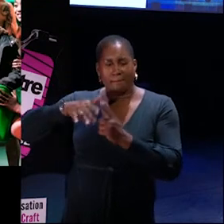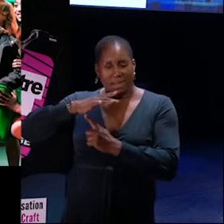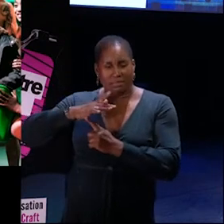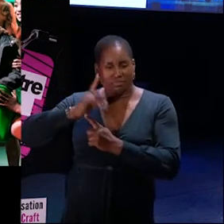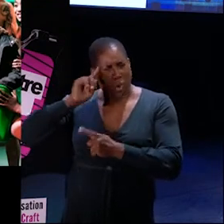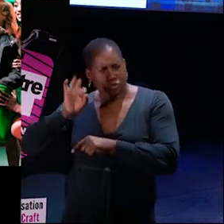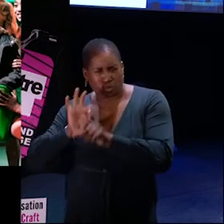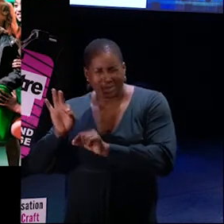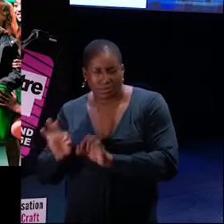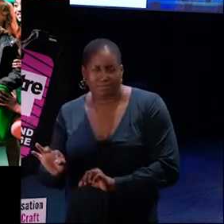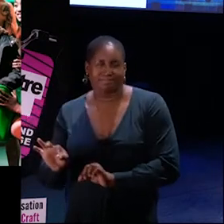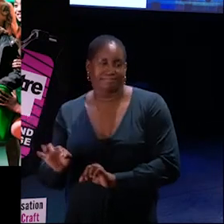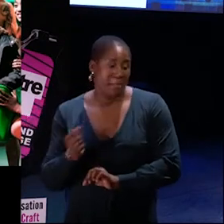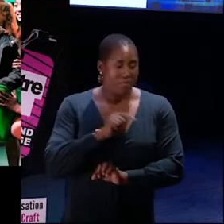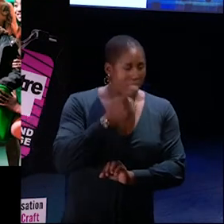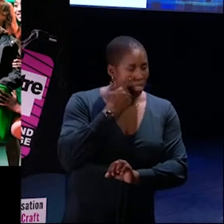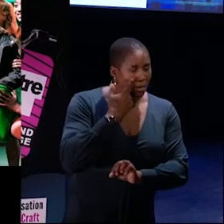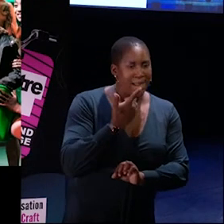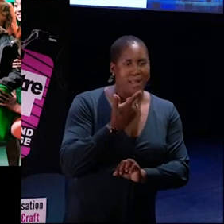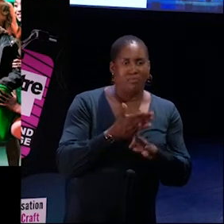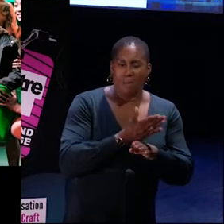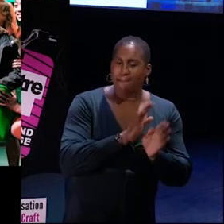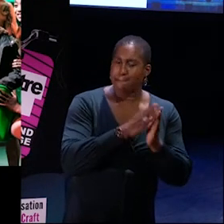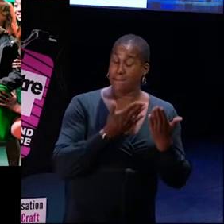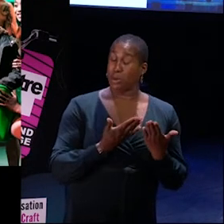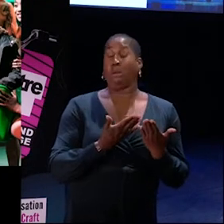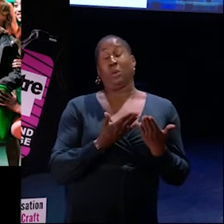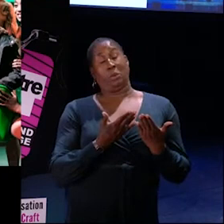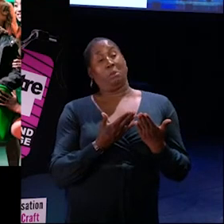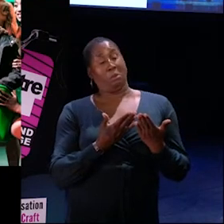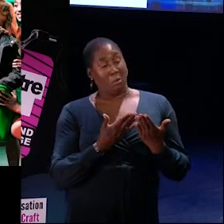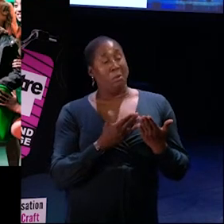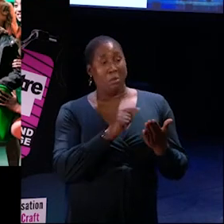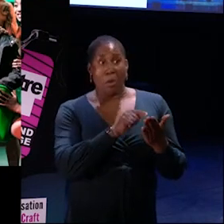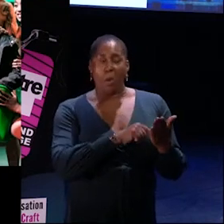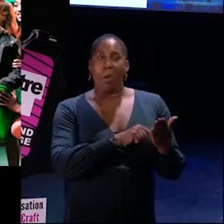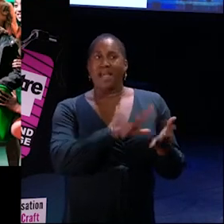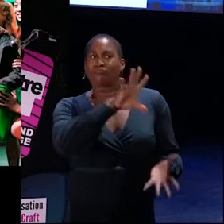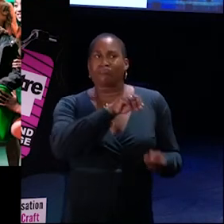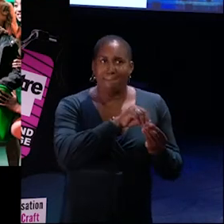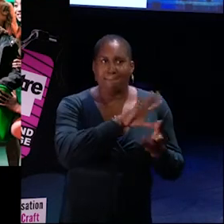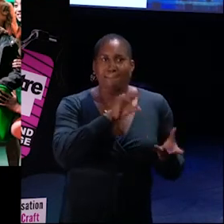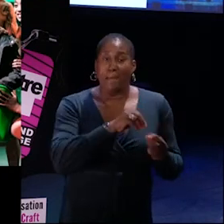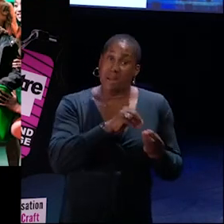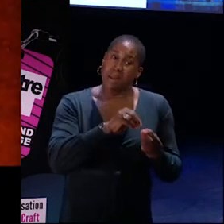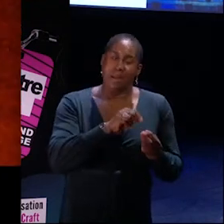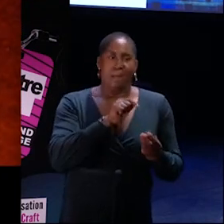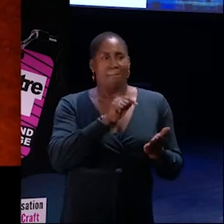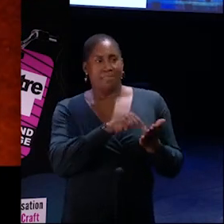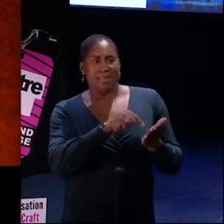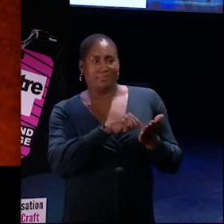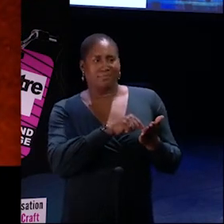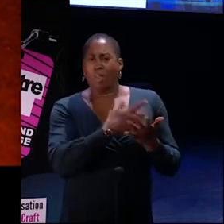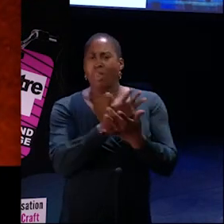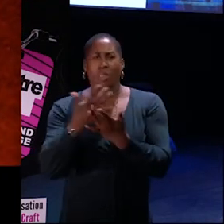is the way that it has sort of codified and brought together a lot of things that a lot of individuals were already doing and